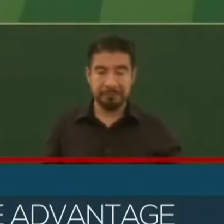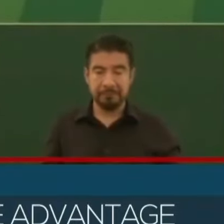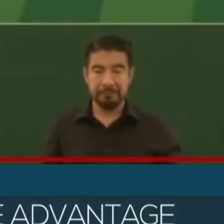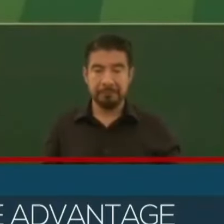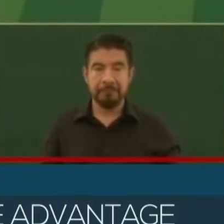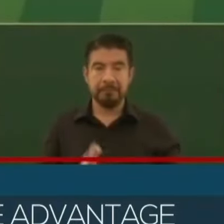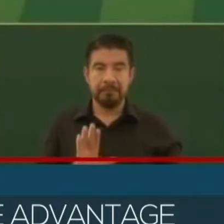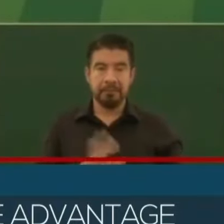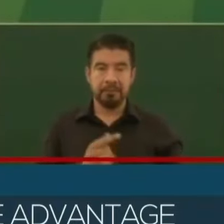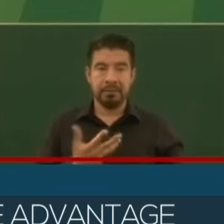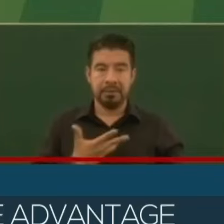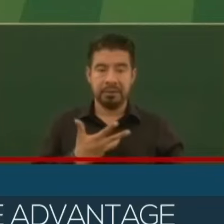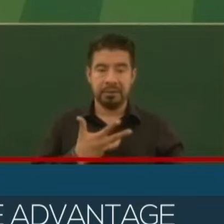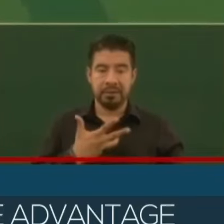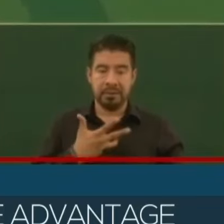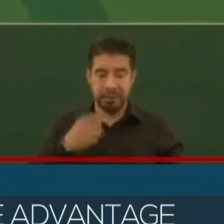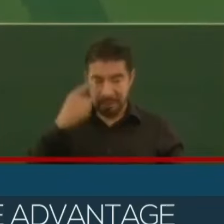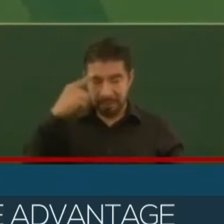se lucra bastante.